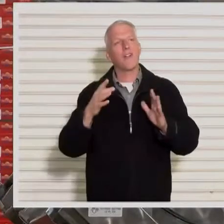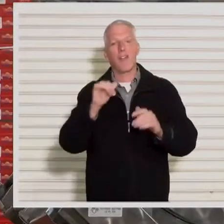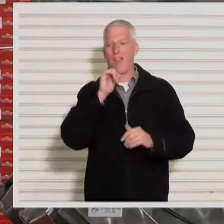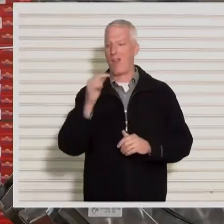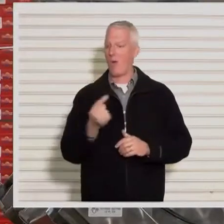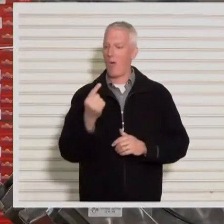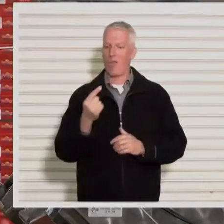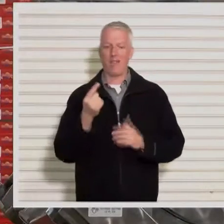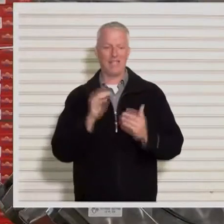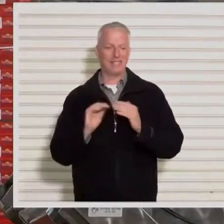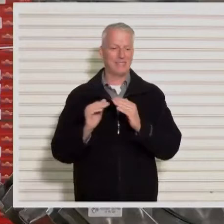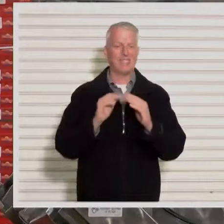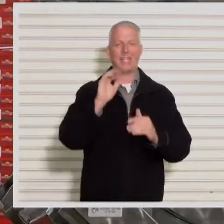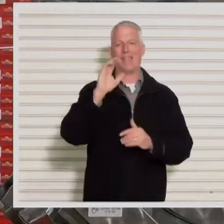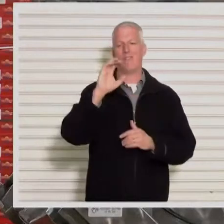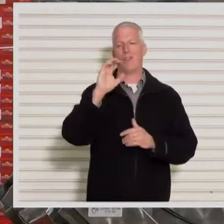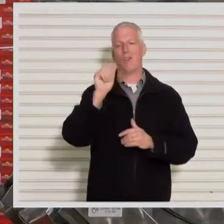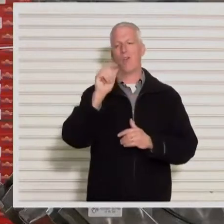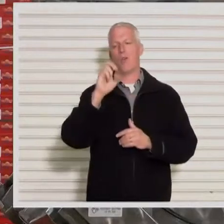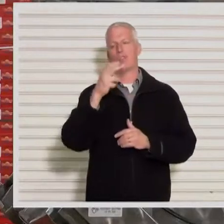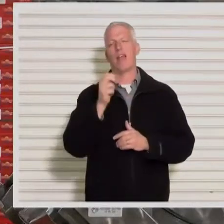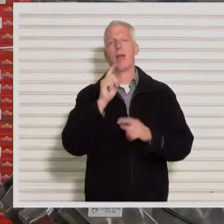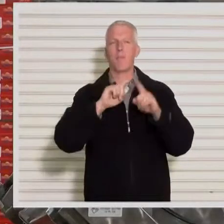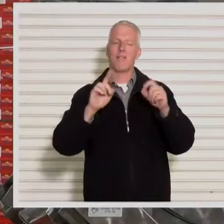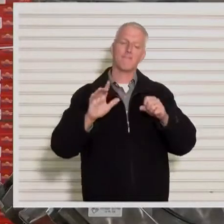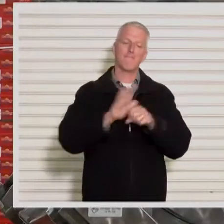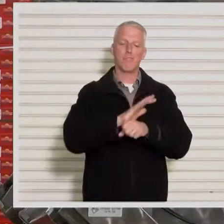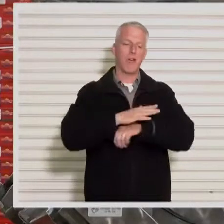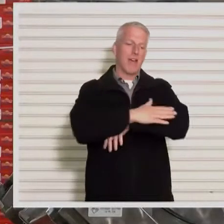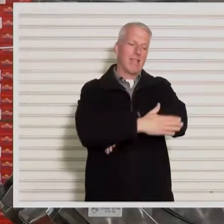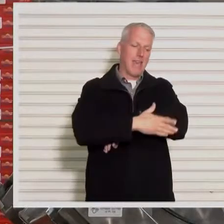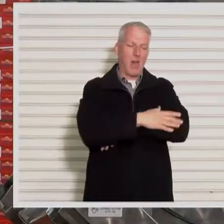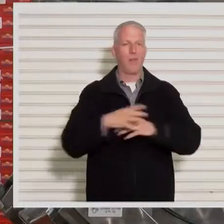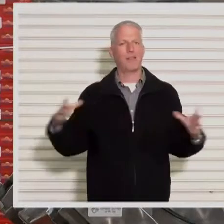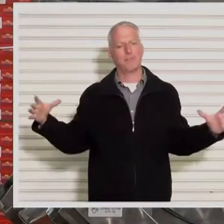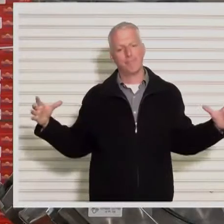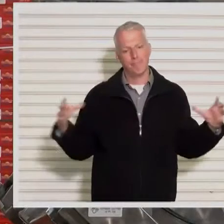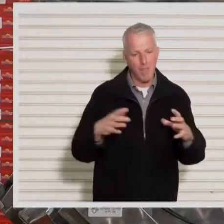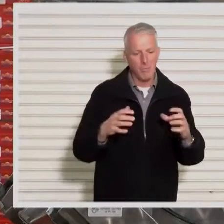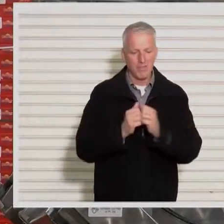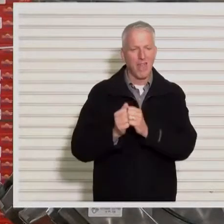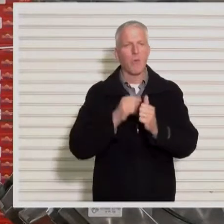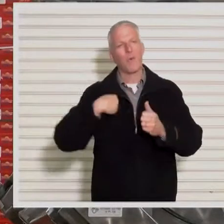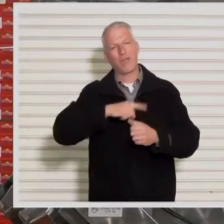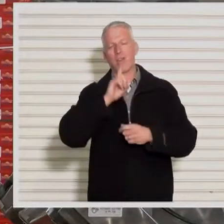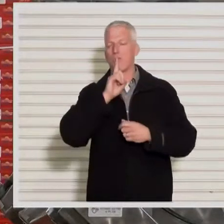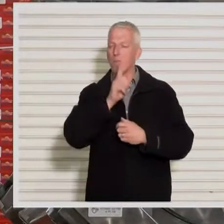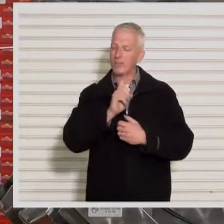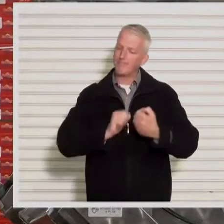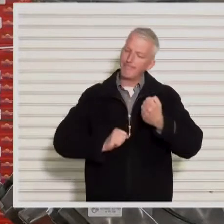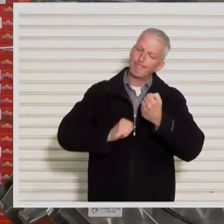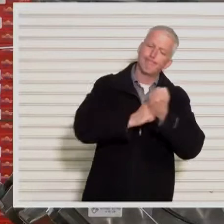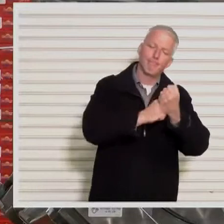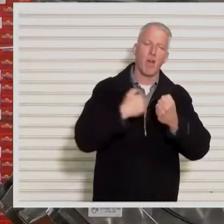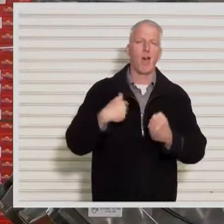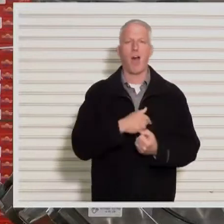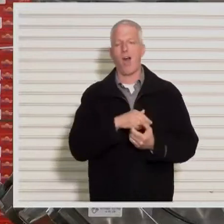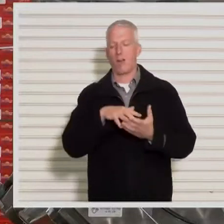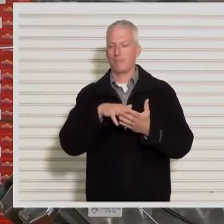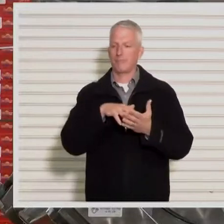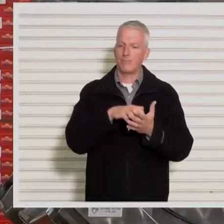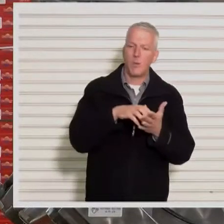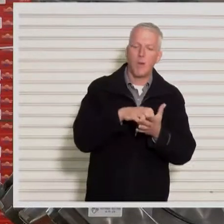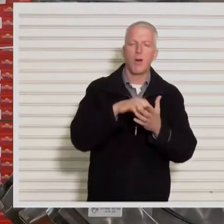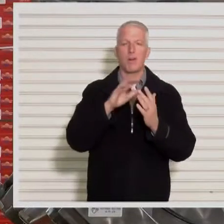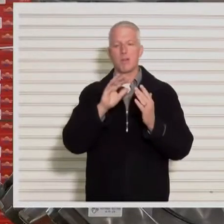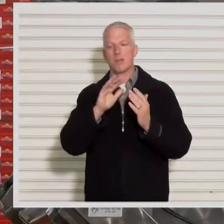only the city of Coachella, but the whole county really comes together so that we can wrap our arms around our vulnerable communities, make sure that they have the support that